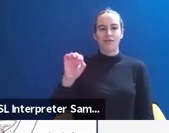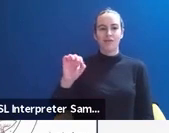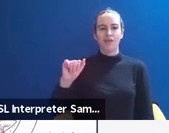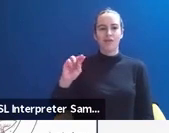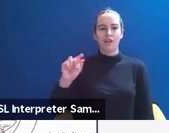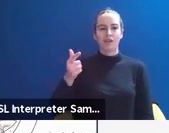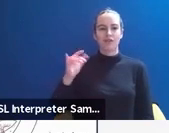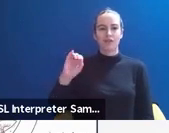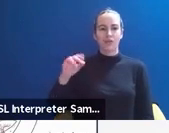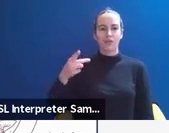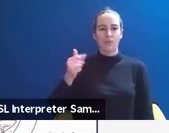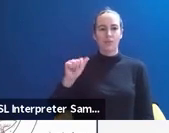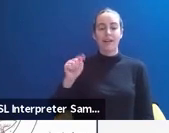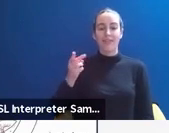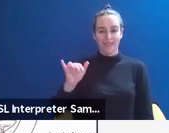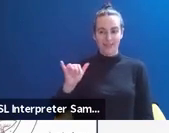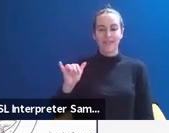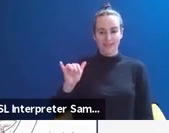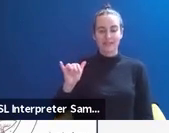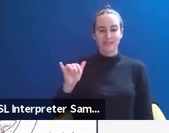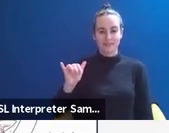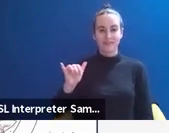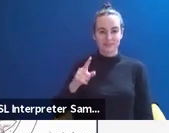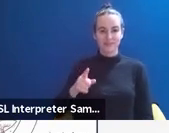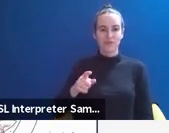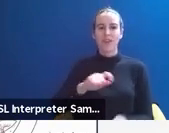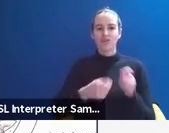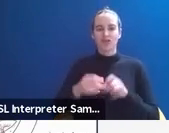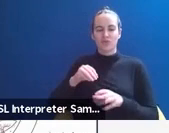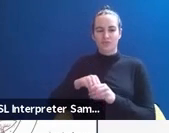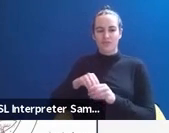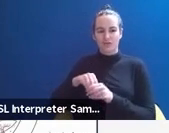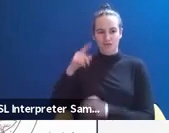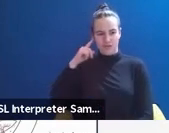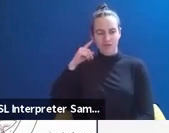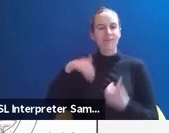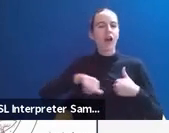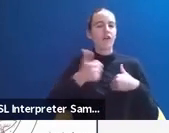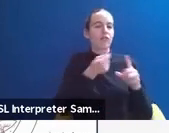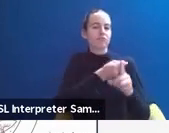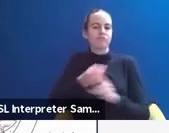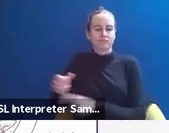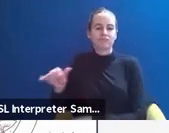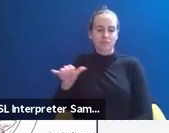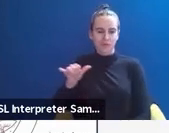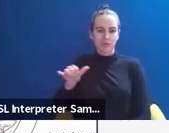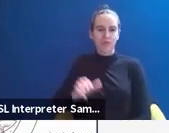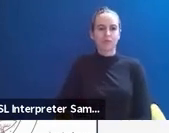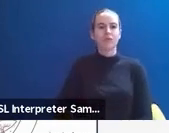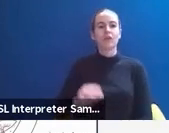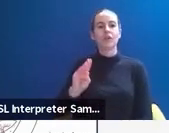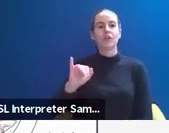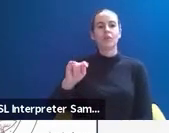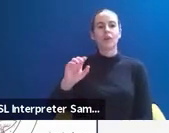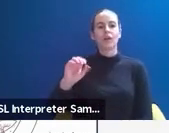the changes in vascularization to the inner ear. However, there are other effects as well, including mitochondrial